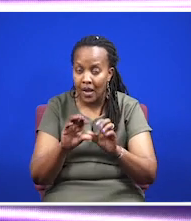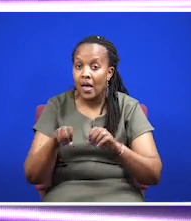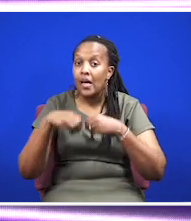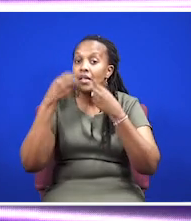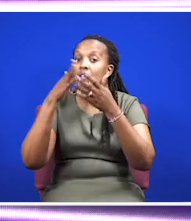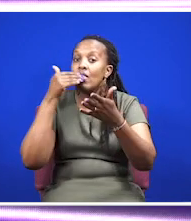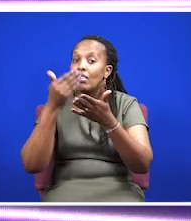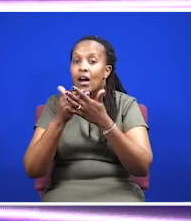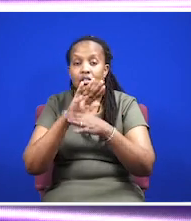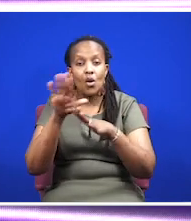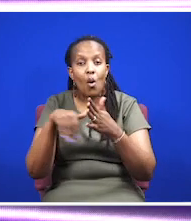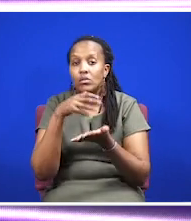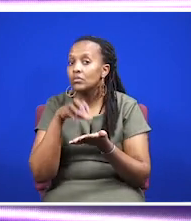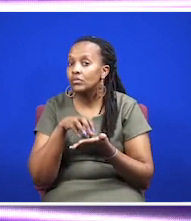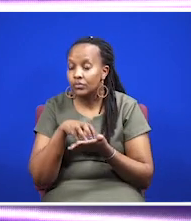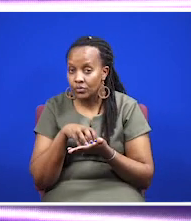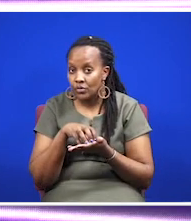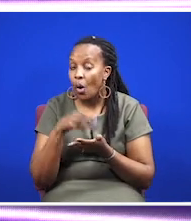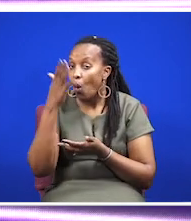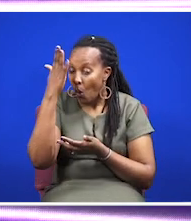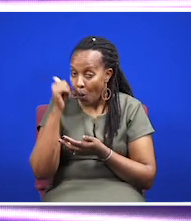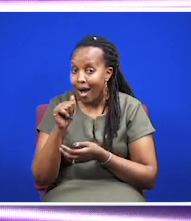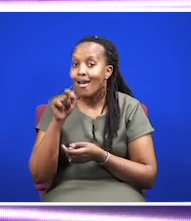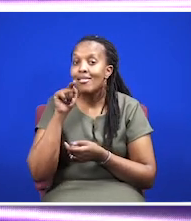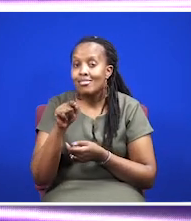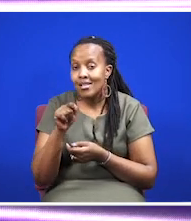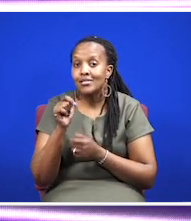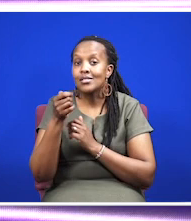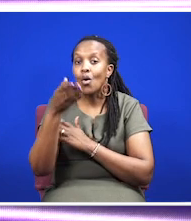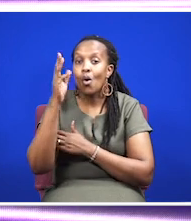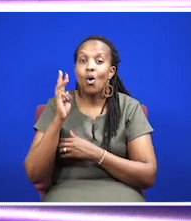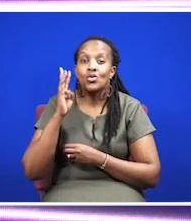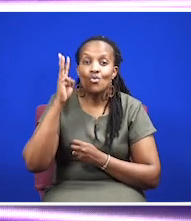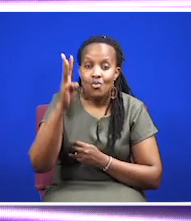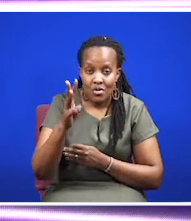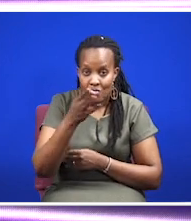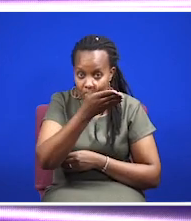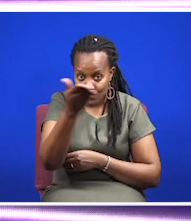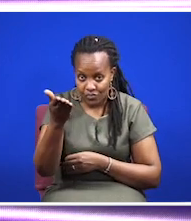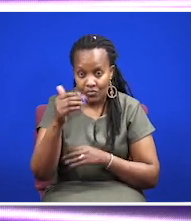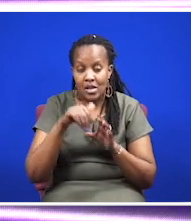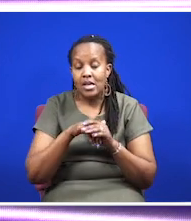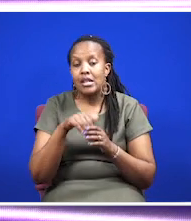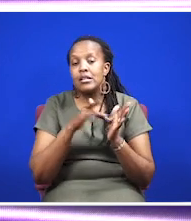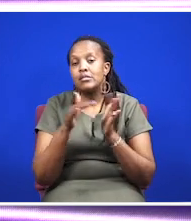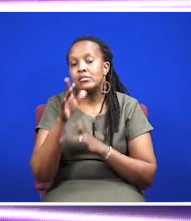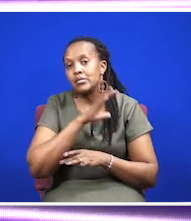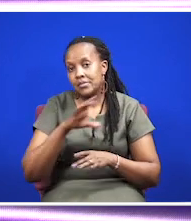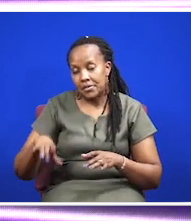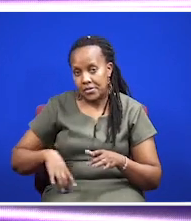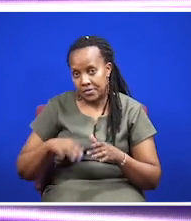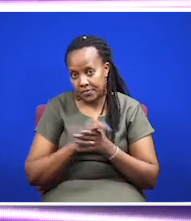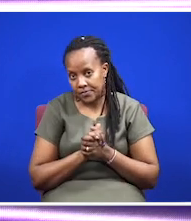all circumstances, for this is God's will for you in Christ Jesus." From